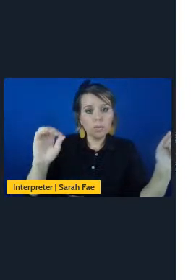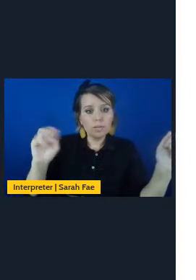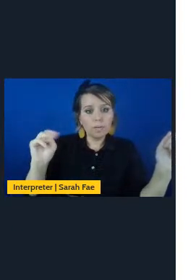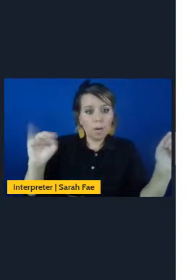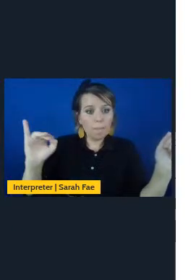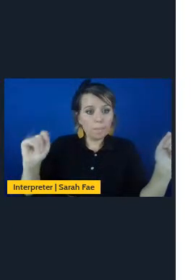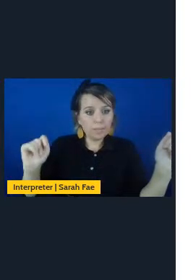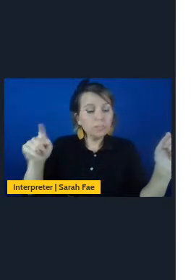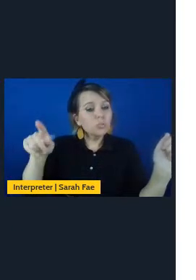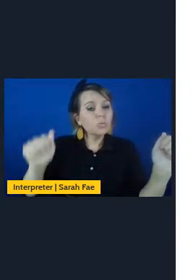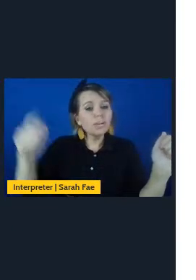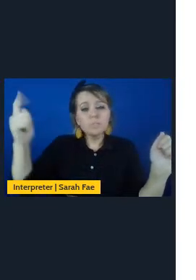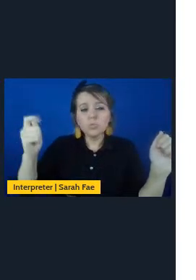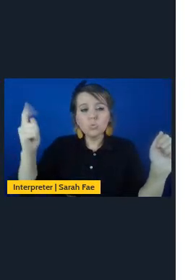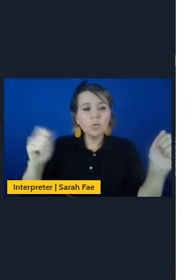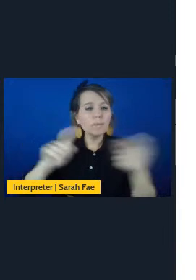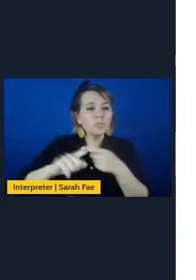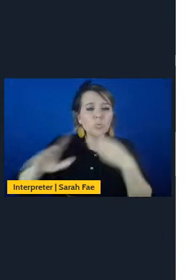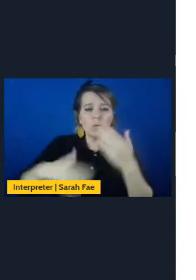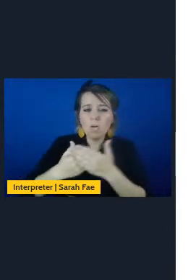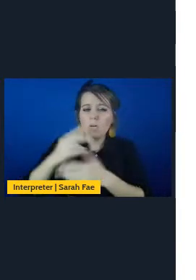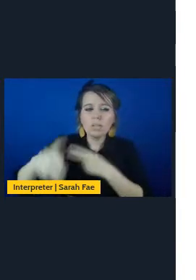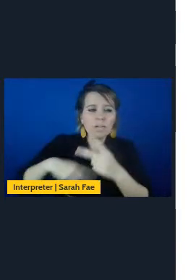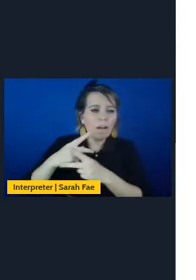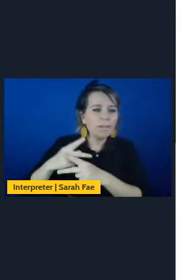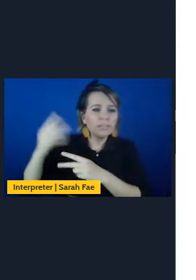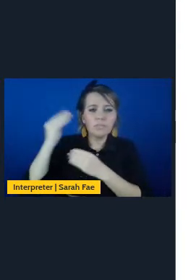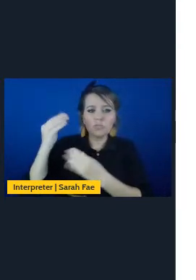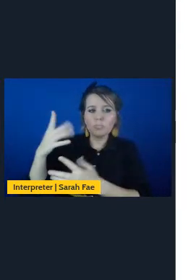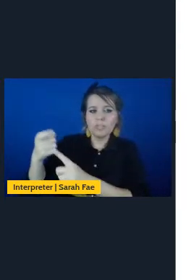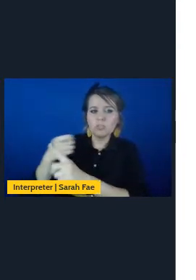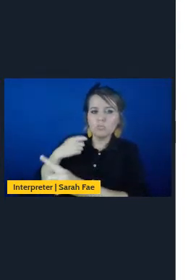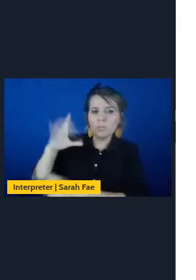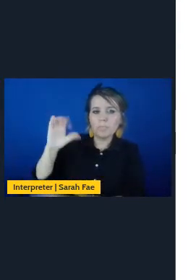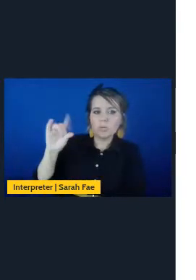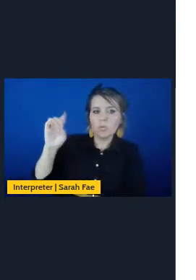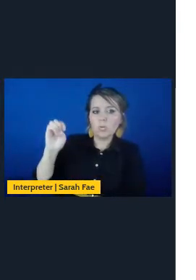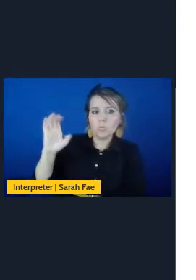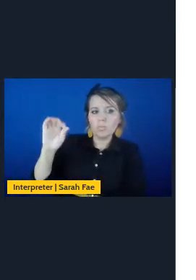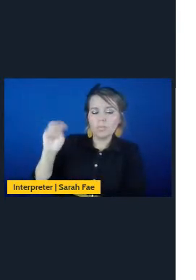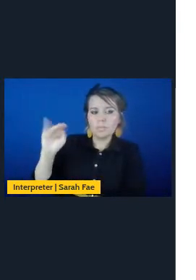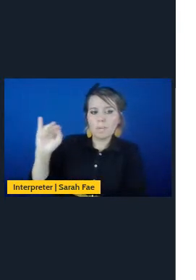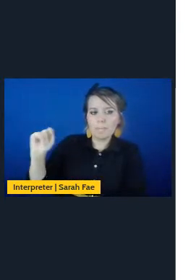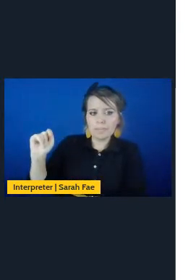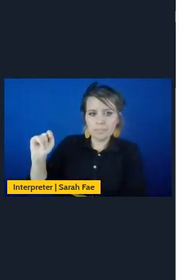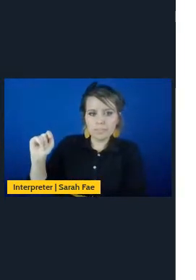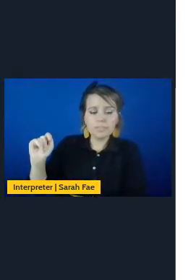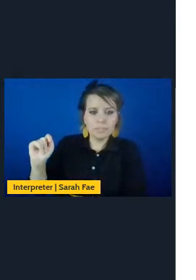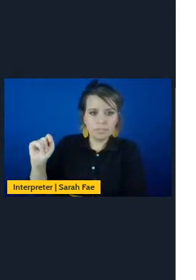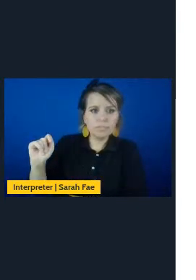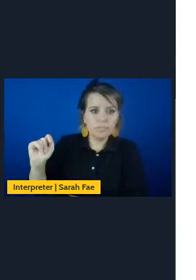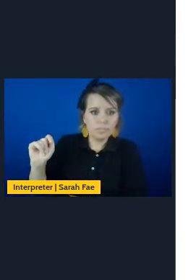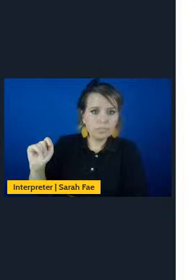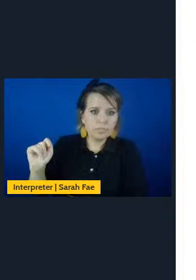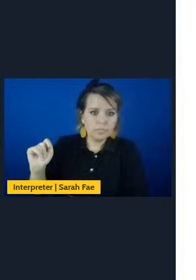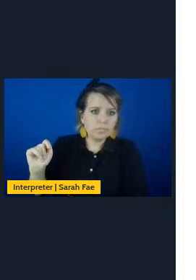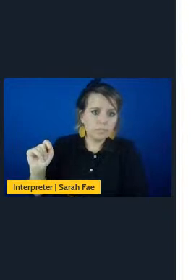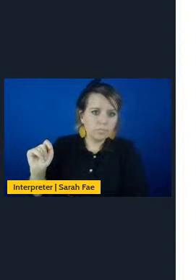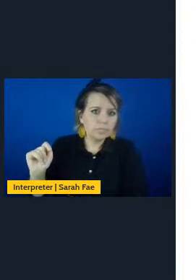all kinds of events from code commit. So you can subscribe to the branch deletion event from the code